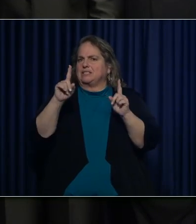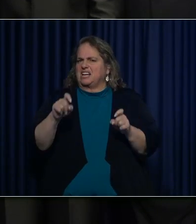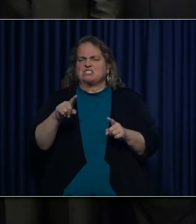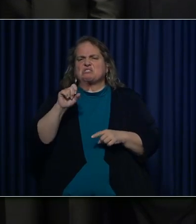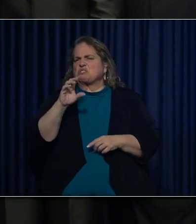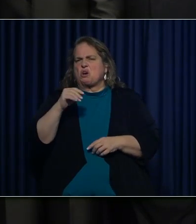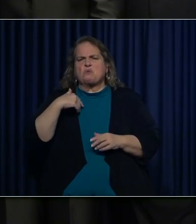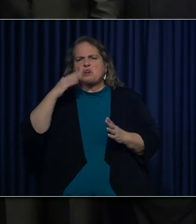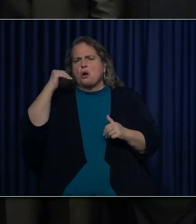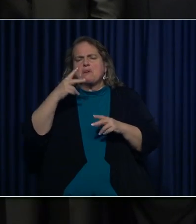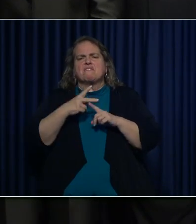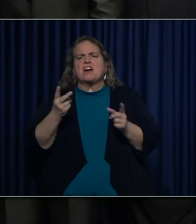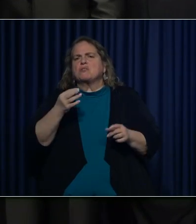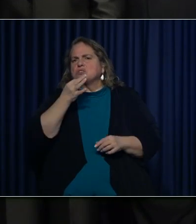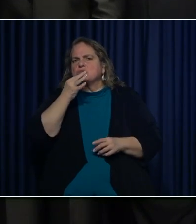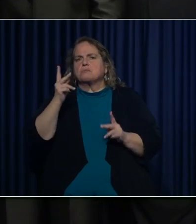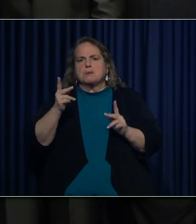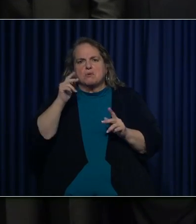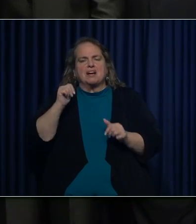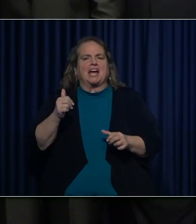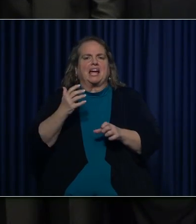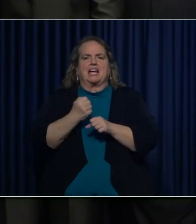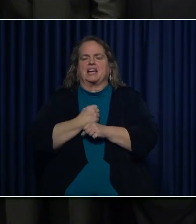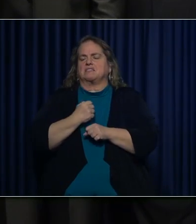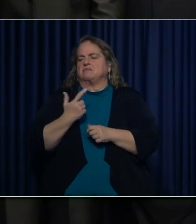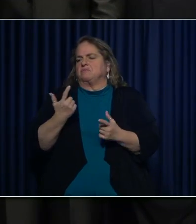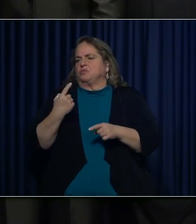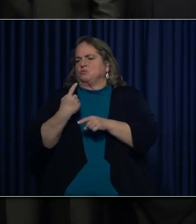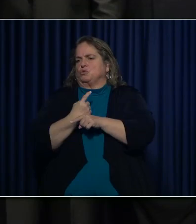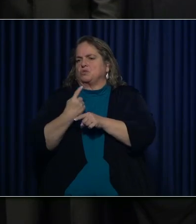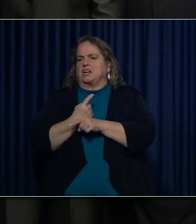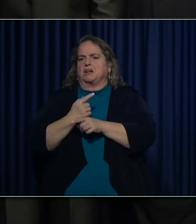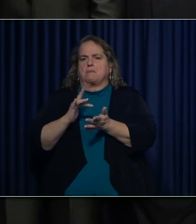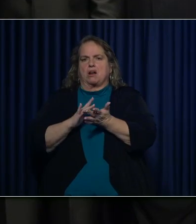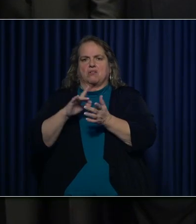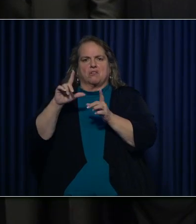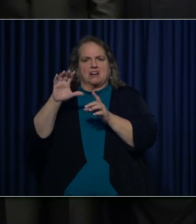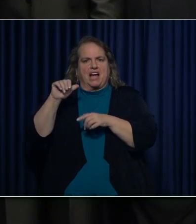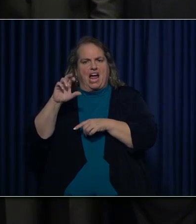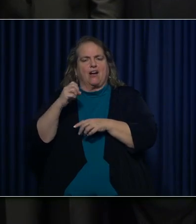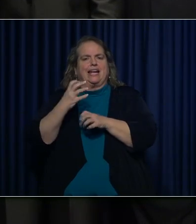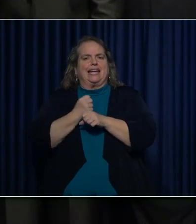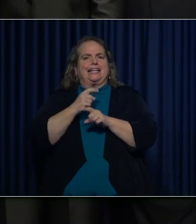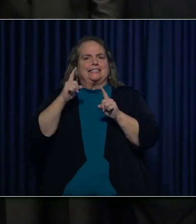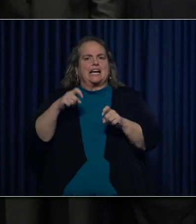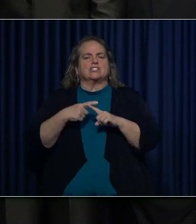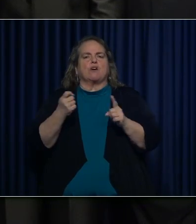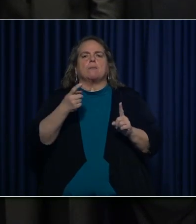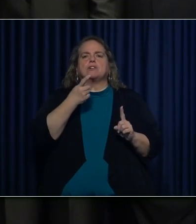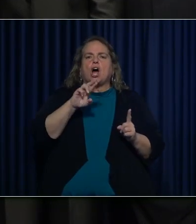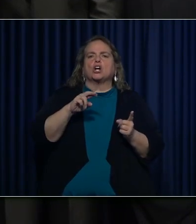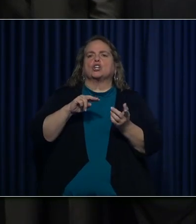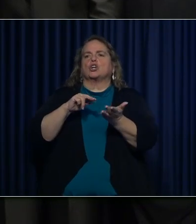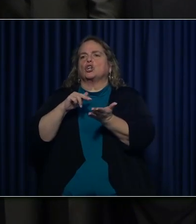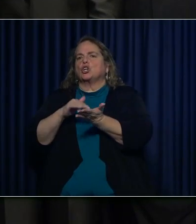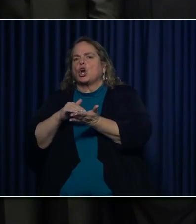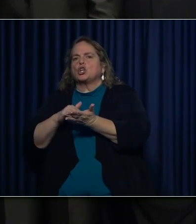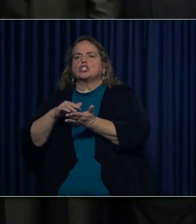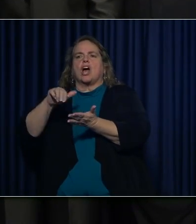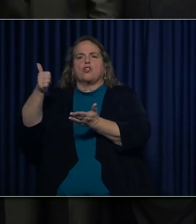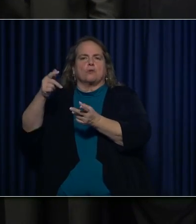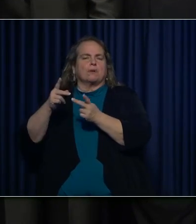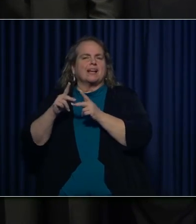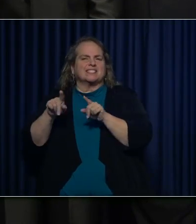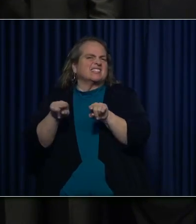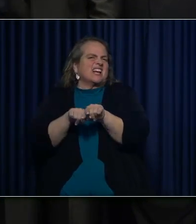very soon people will be able to seek routine medical care and get a test from their doctor, nurse, or other clinician, just like they would for the flu or other